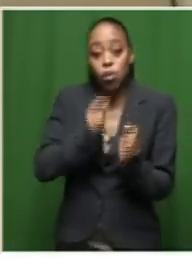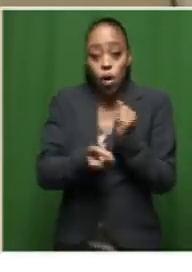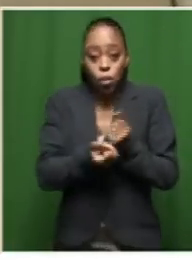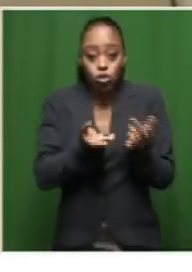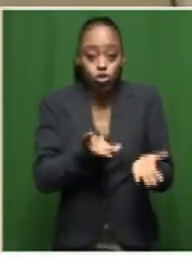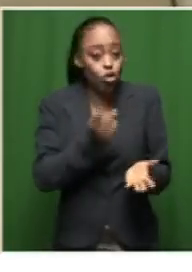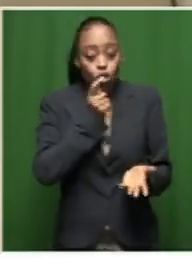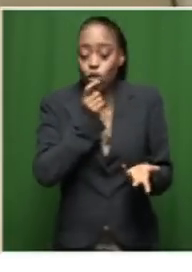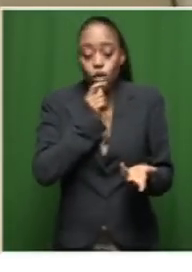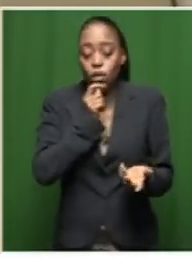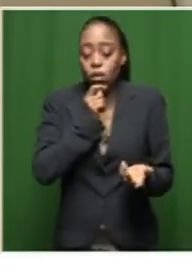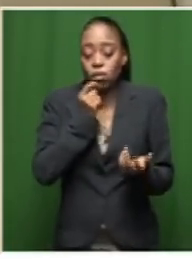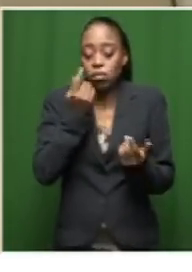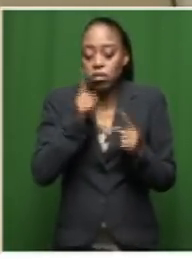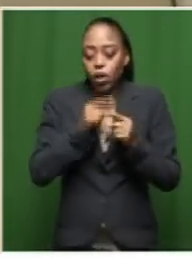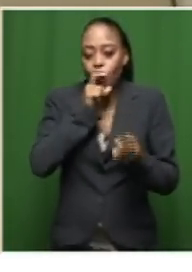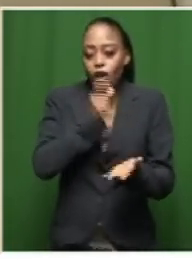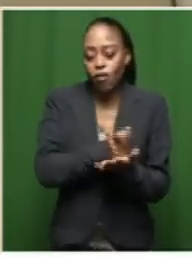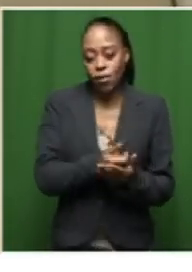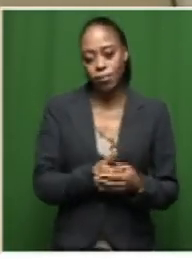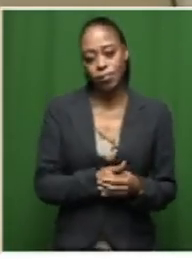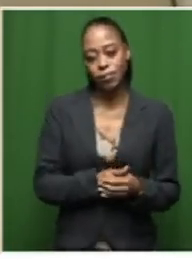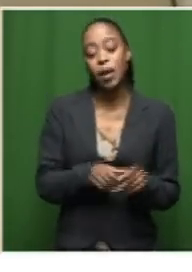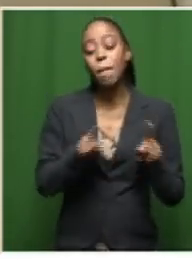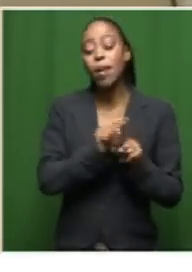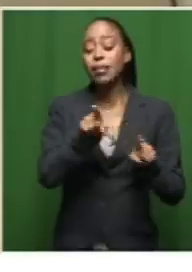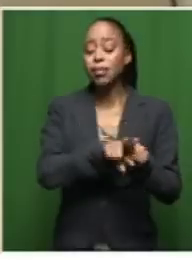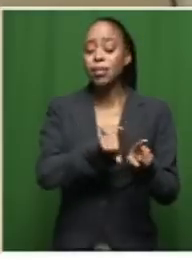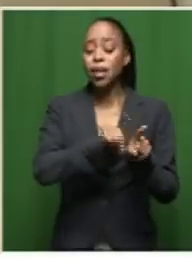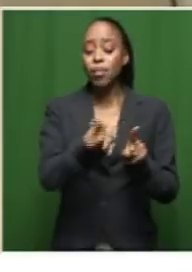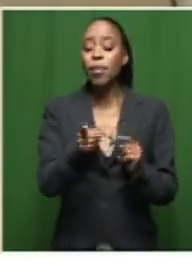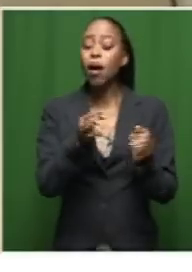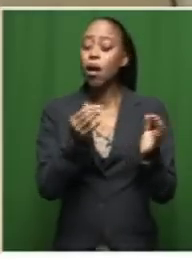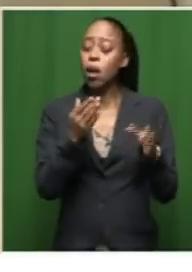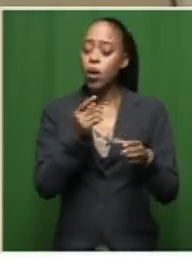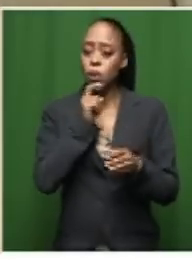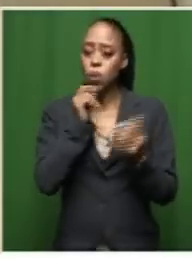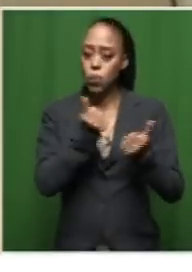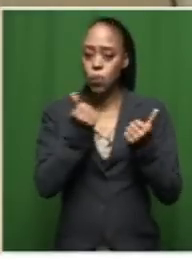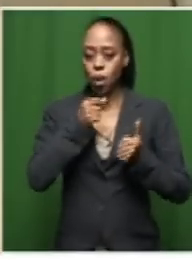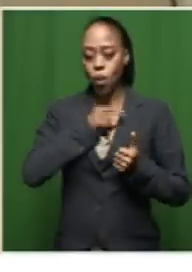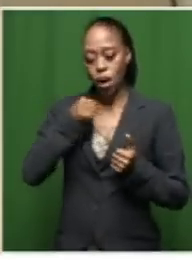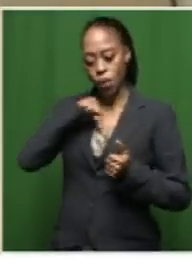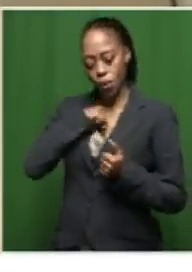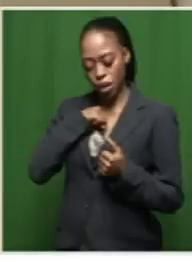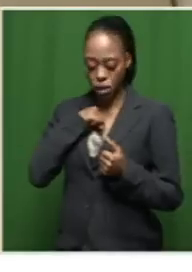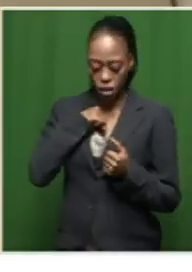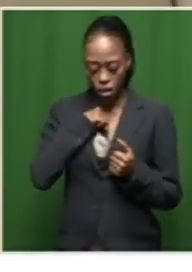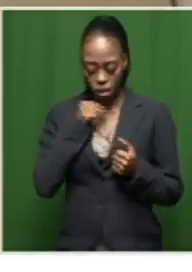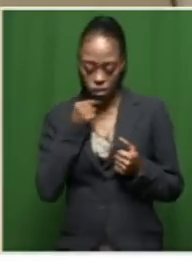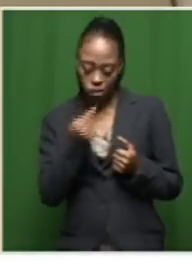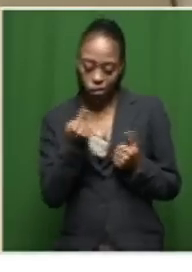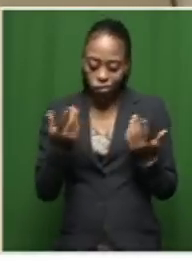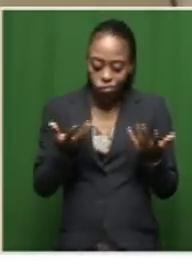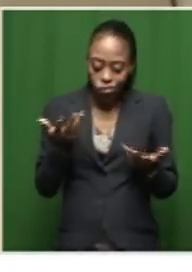that are in my life. It serves a purpose because it also provides the the fund with a start to say, where do we